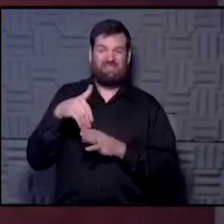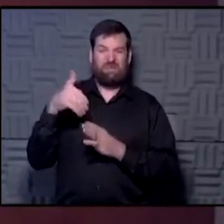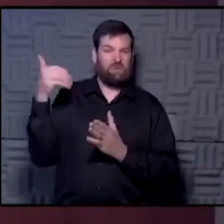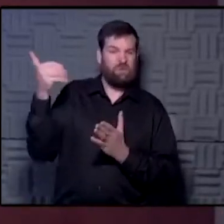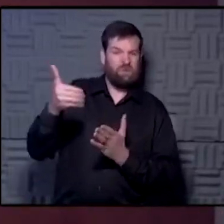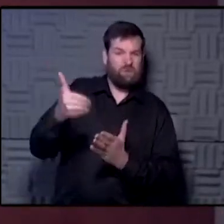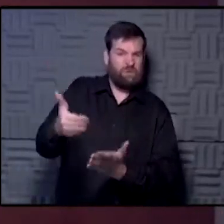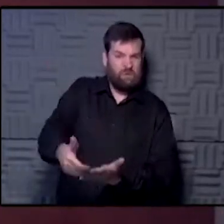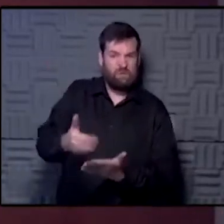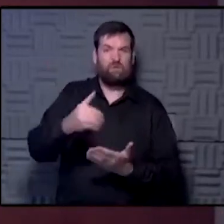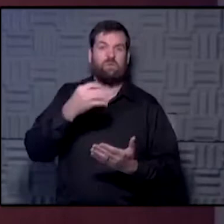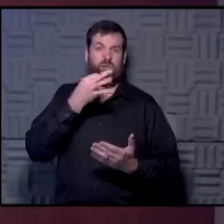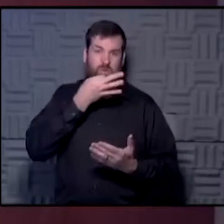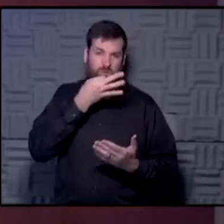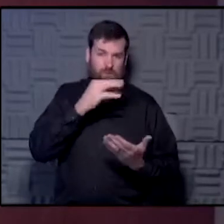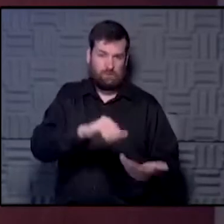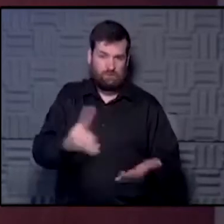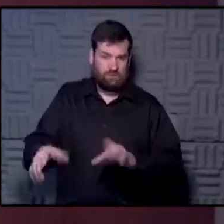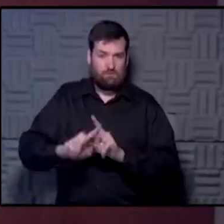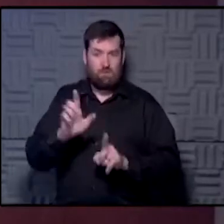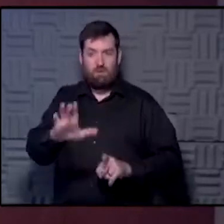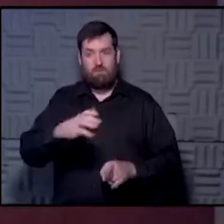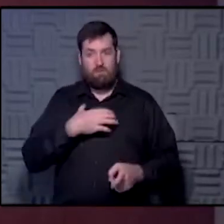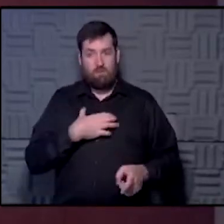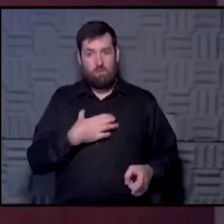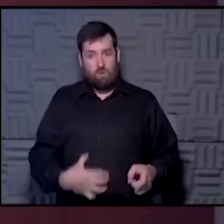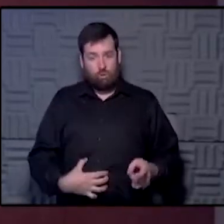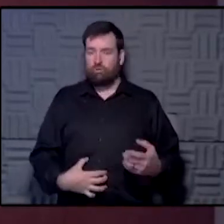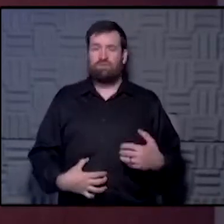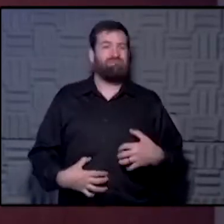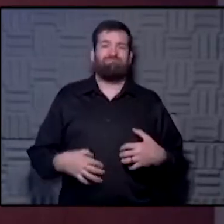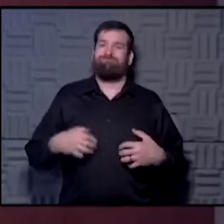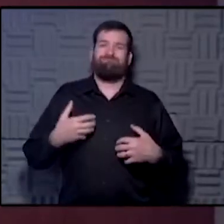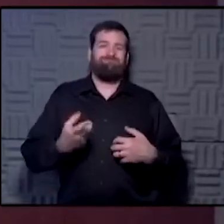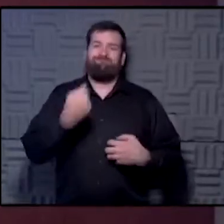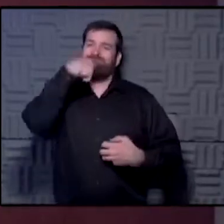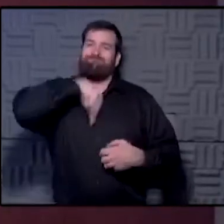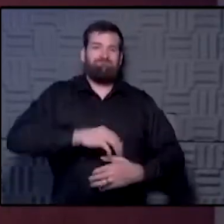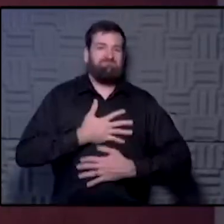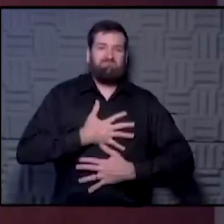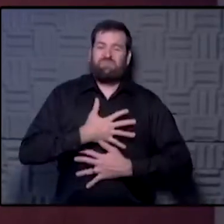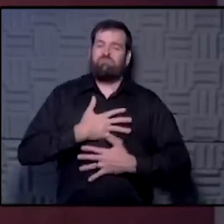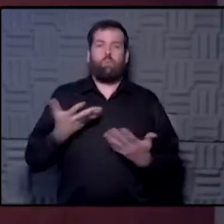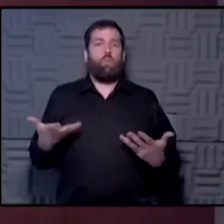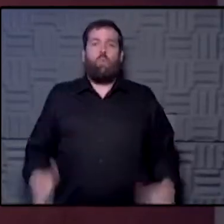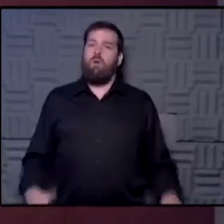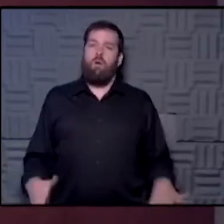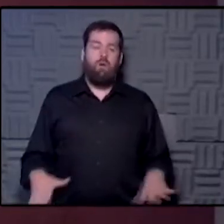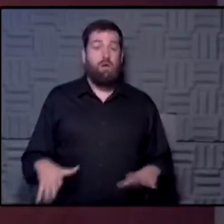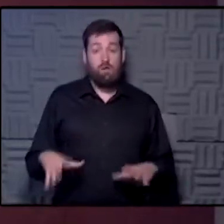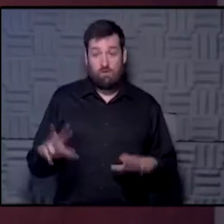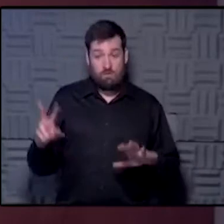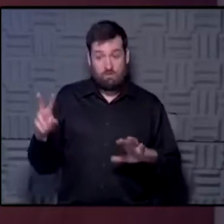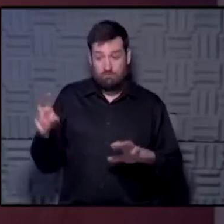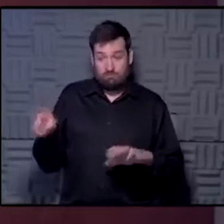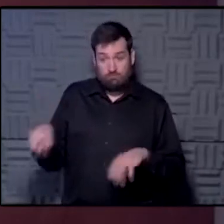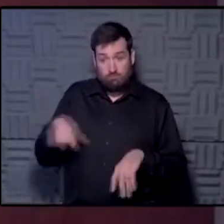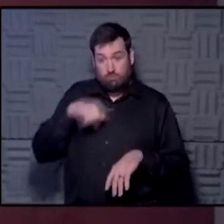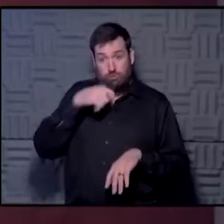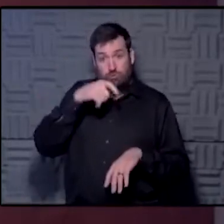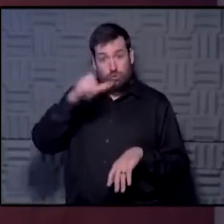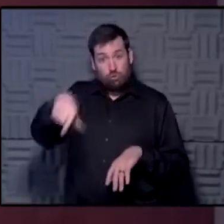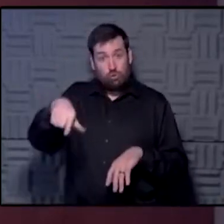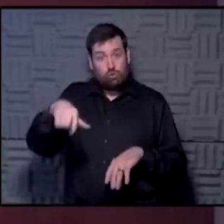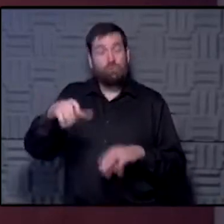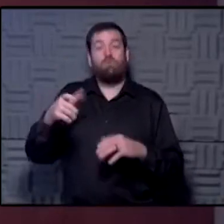so they're absolutely critically ill, but their wishes are to not have a tube in their throat. So just because they're not on the ventilator doesn't